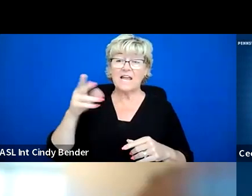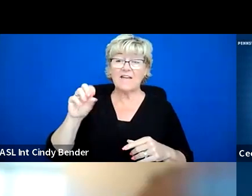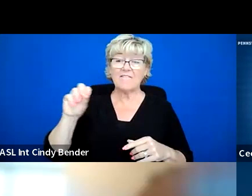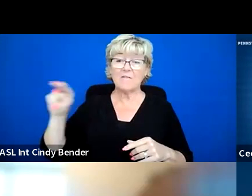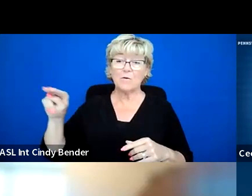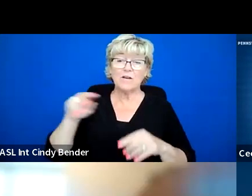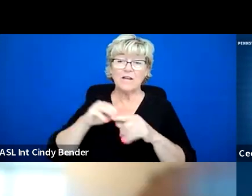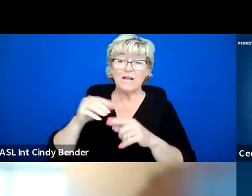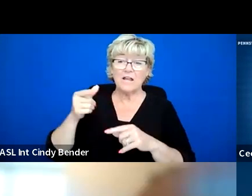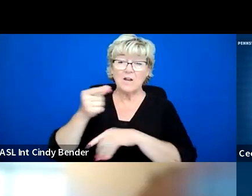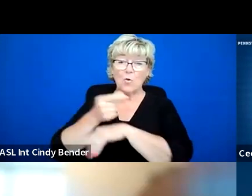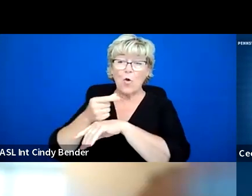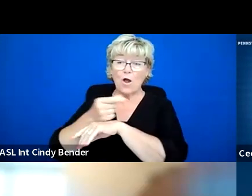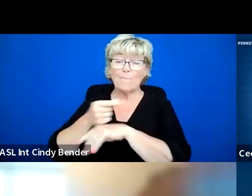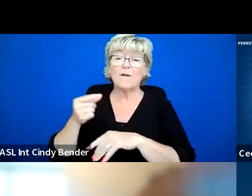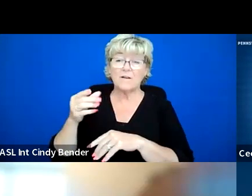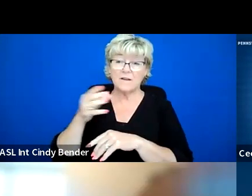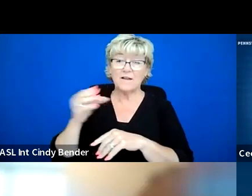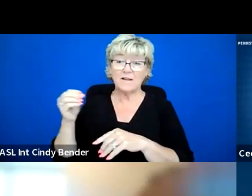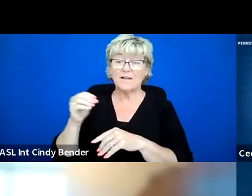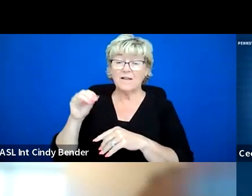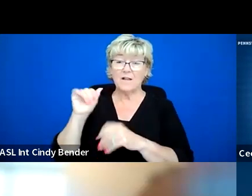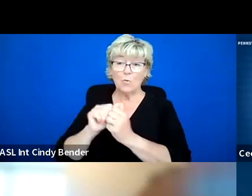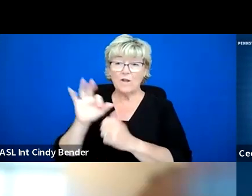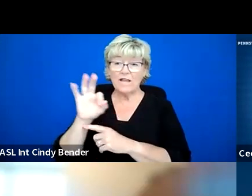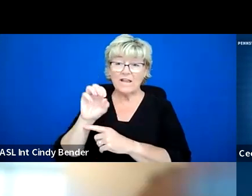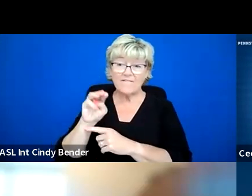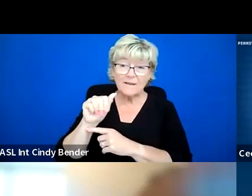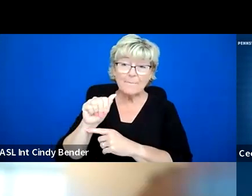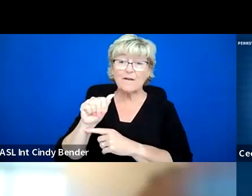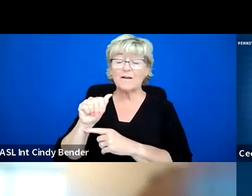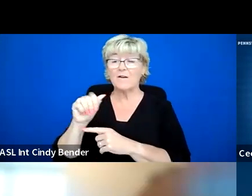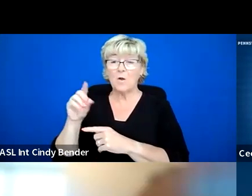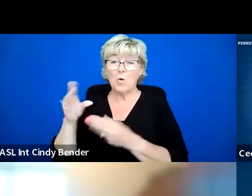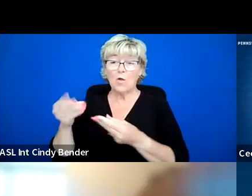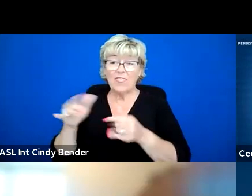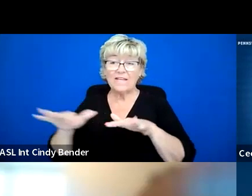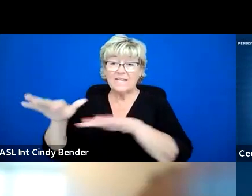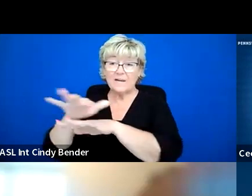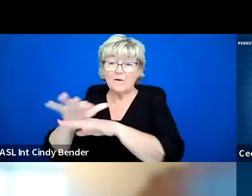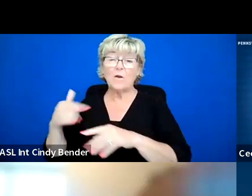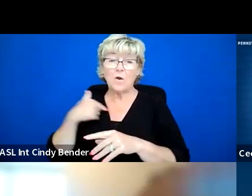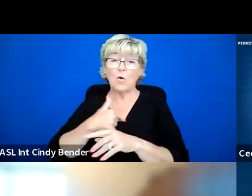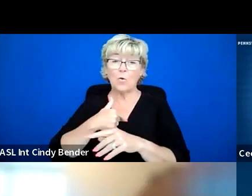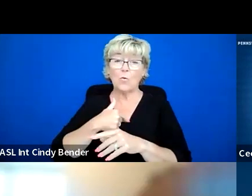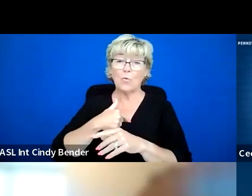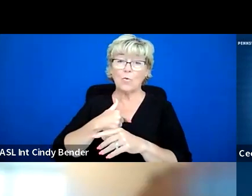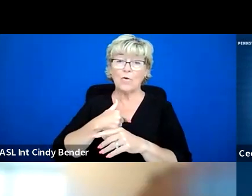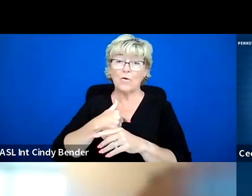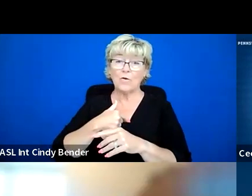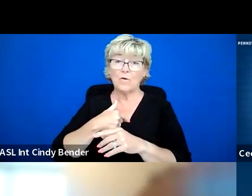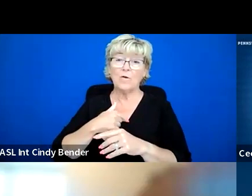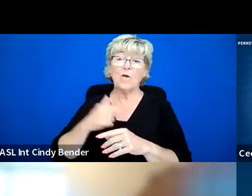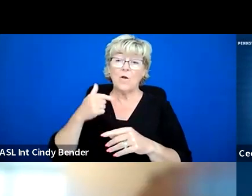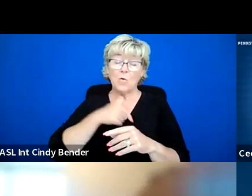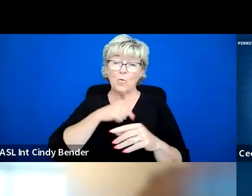with FEMA and with the territory or the state, depending on where you were, we did break out of the mass care task